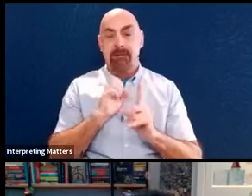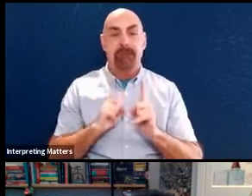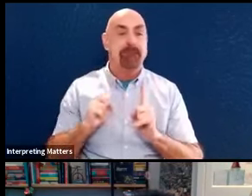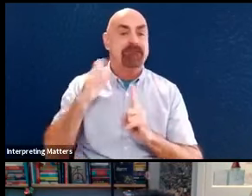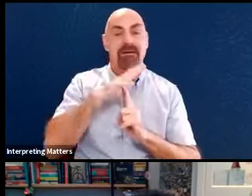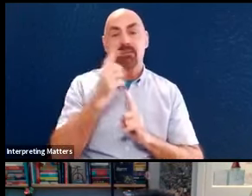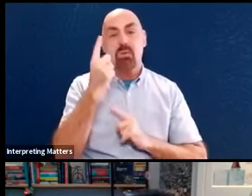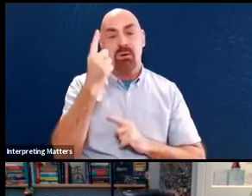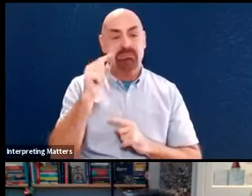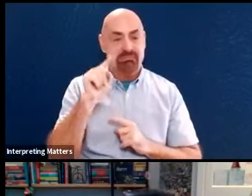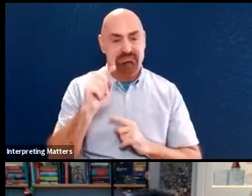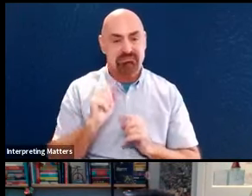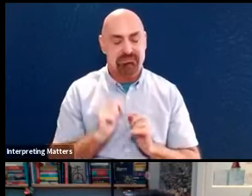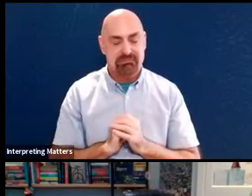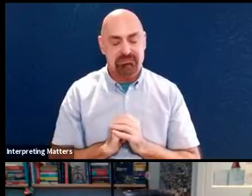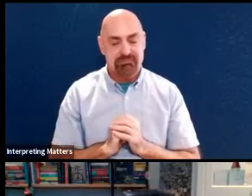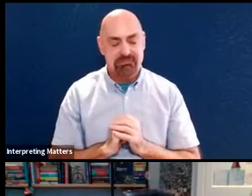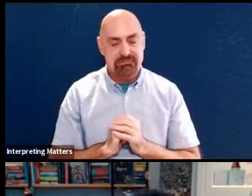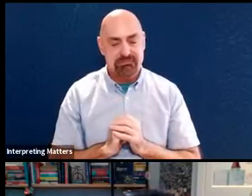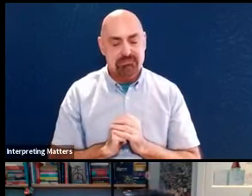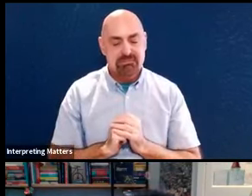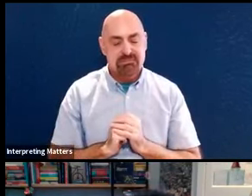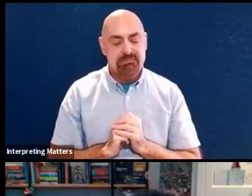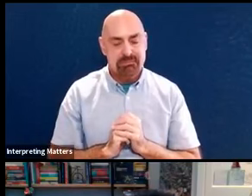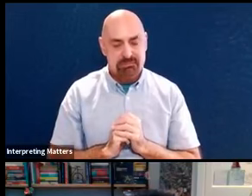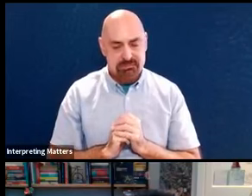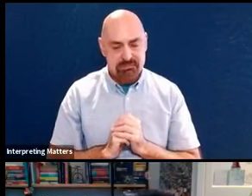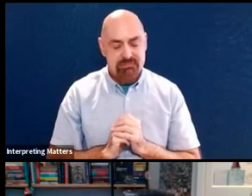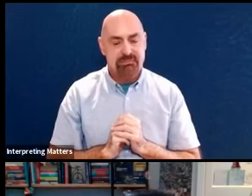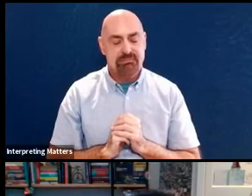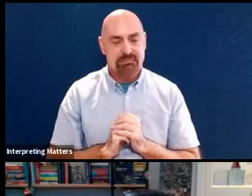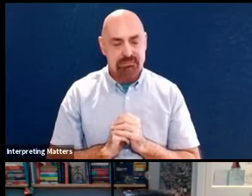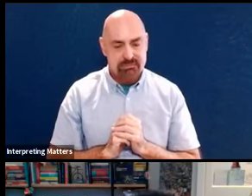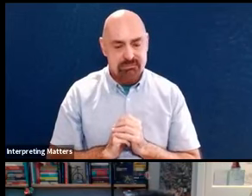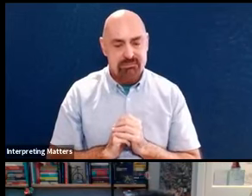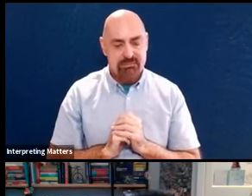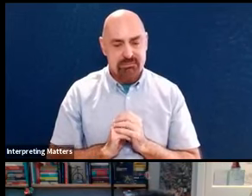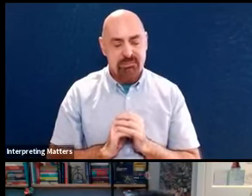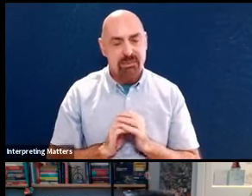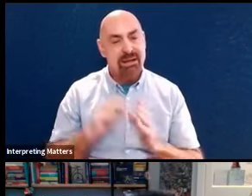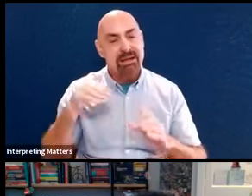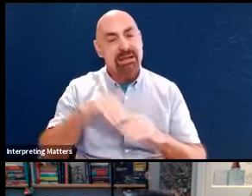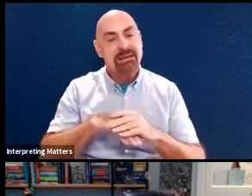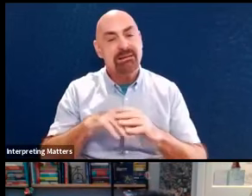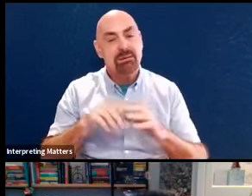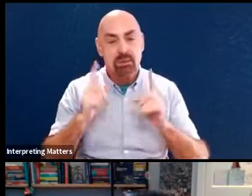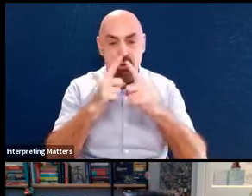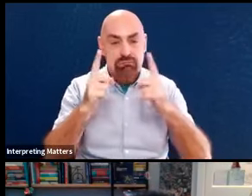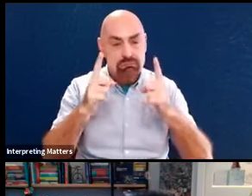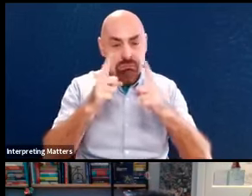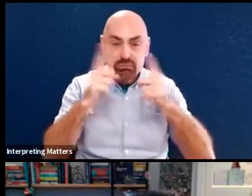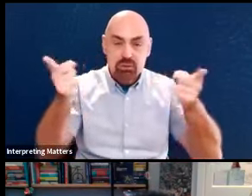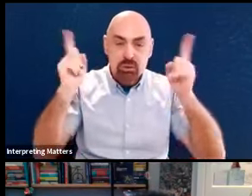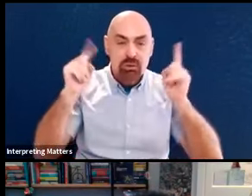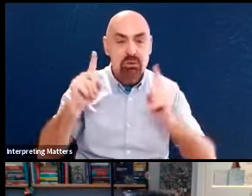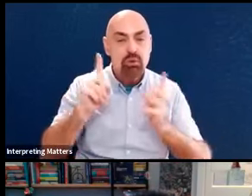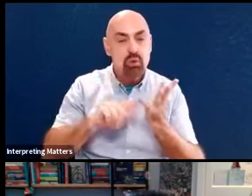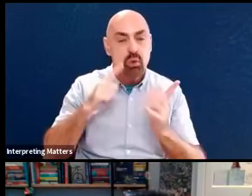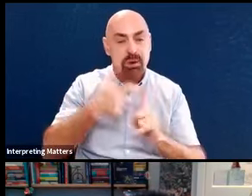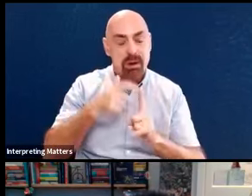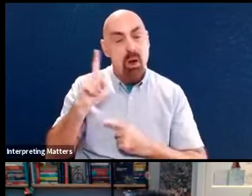also in some, you know, university context in the UK, is the role at the